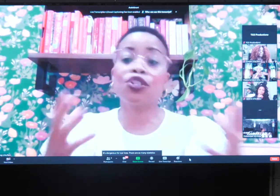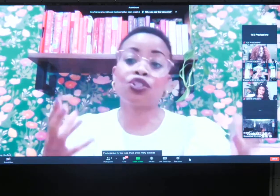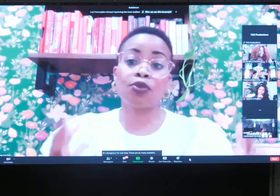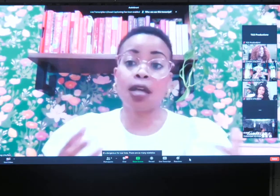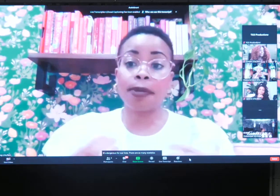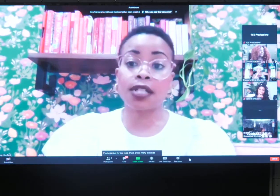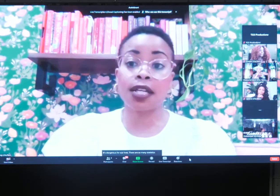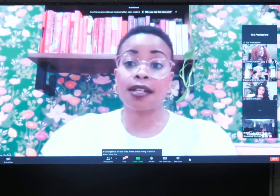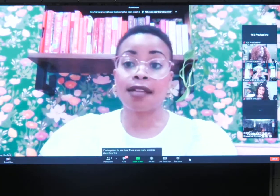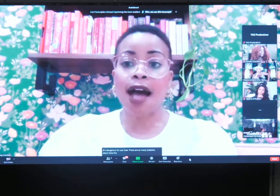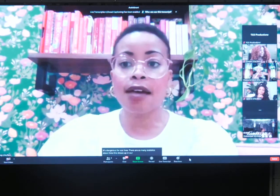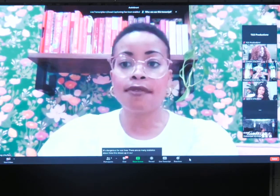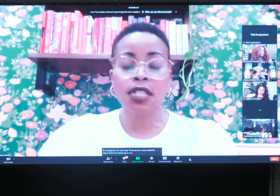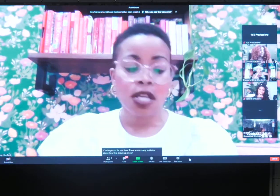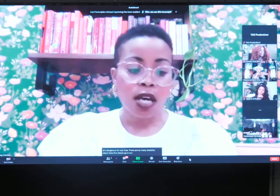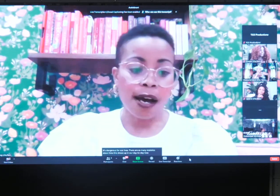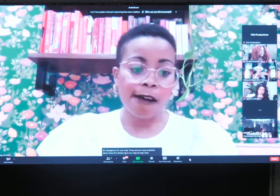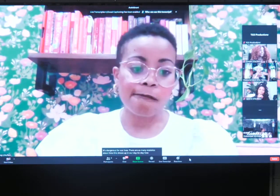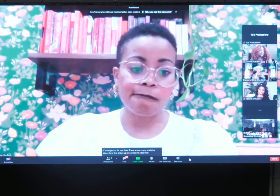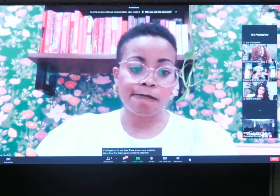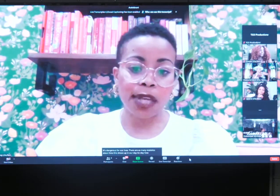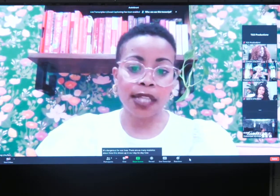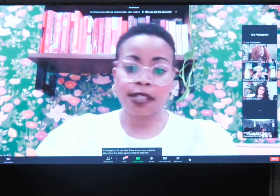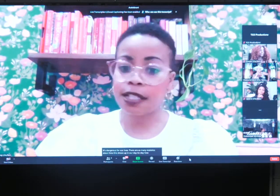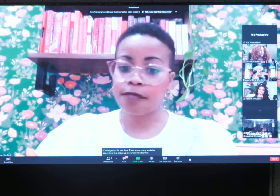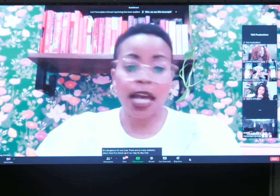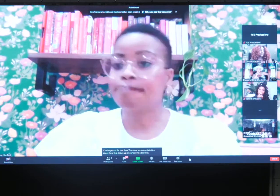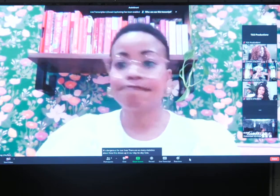how this shows up in our day-to-day lives.